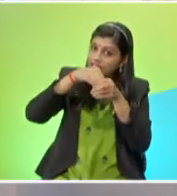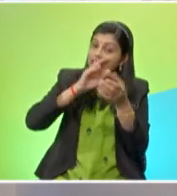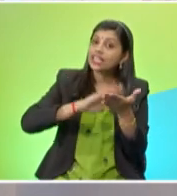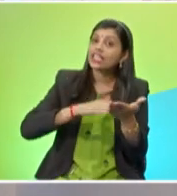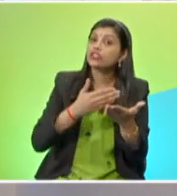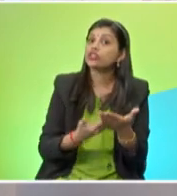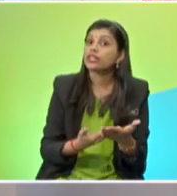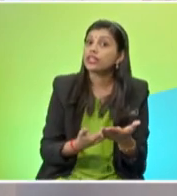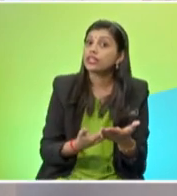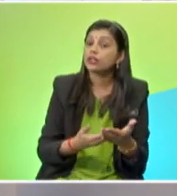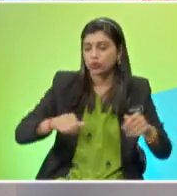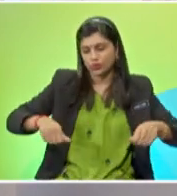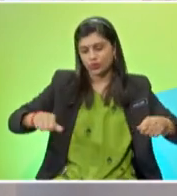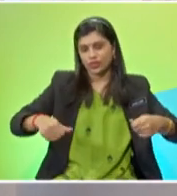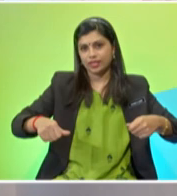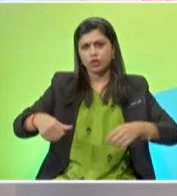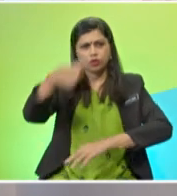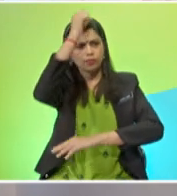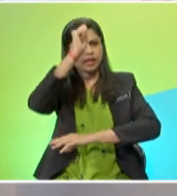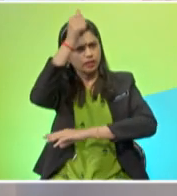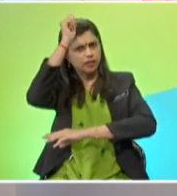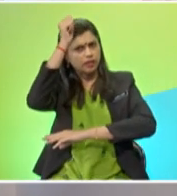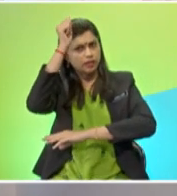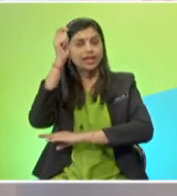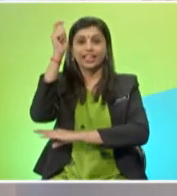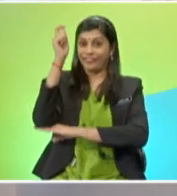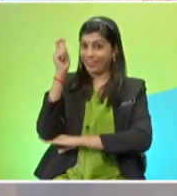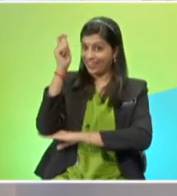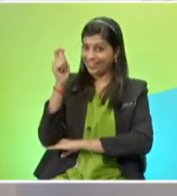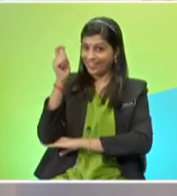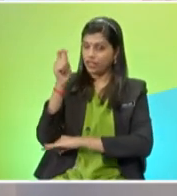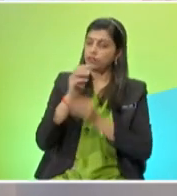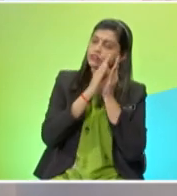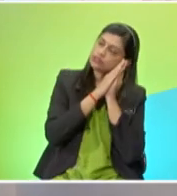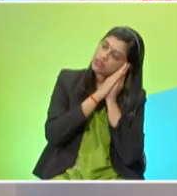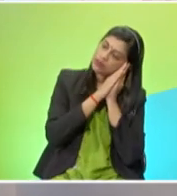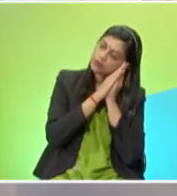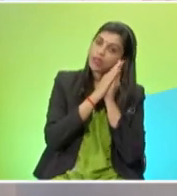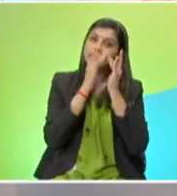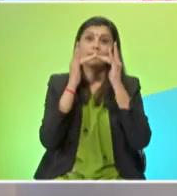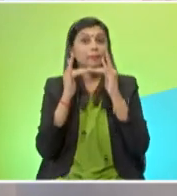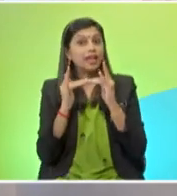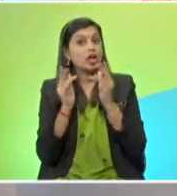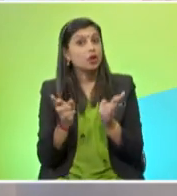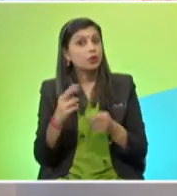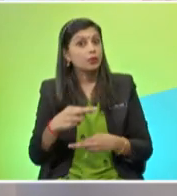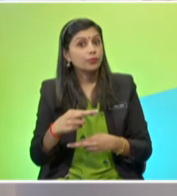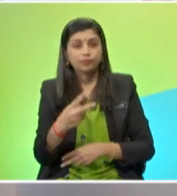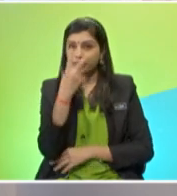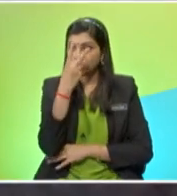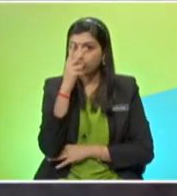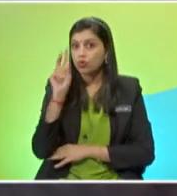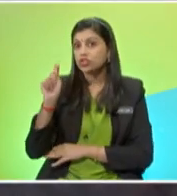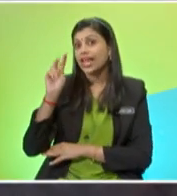we bathe in the bathroom, okay, we sleep in the bedroom, and we watch television in the living room. Living